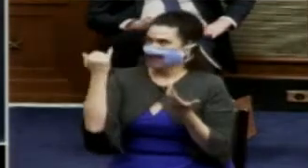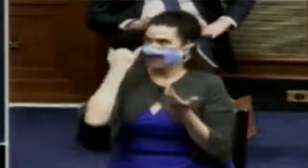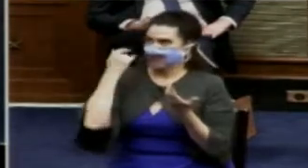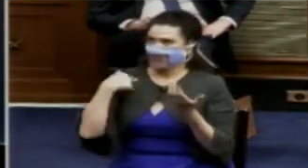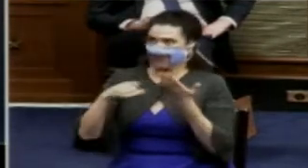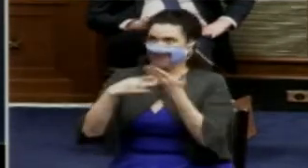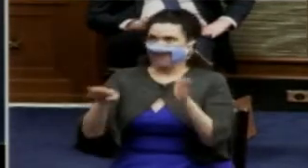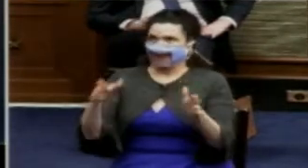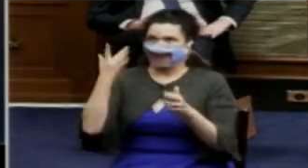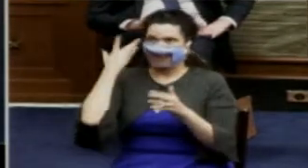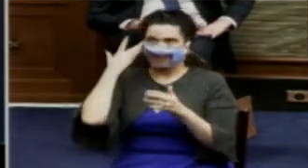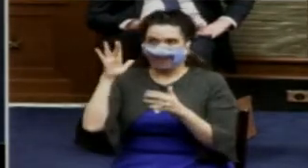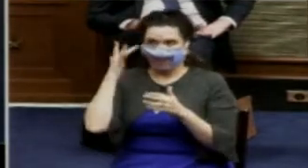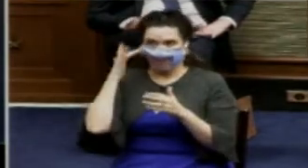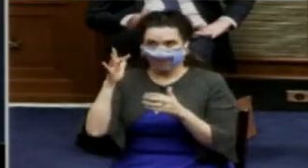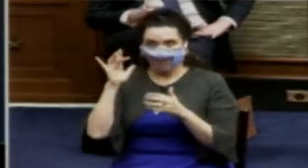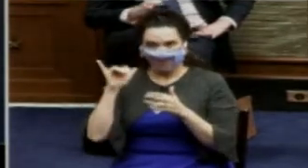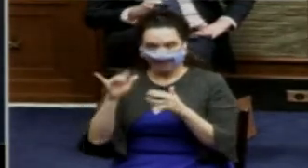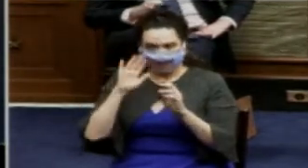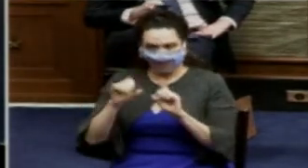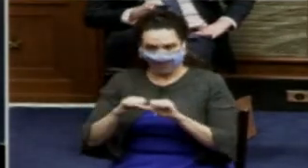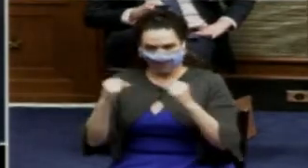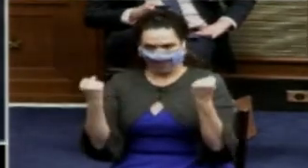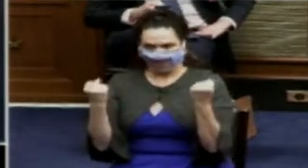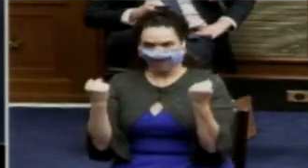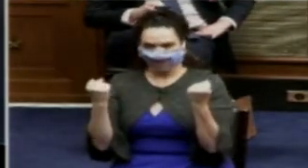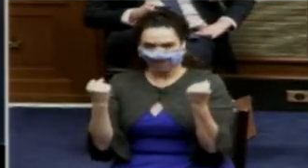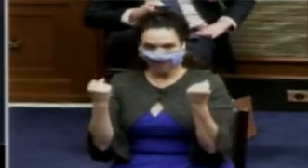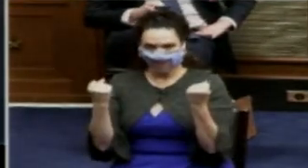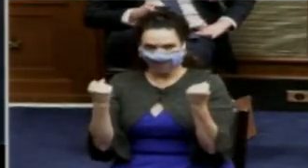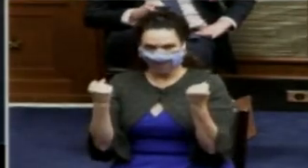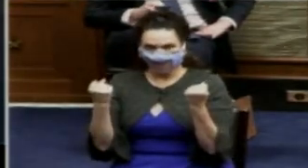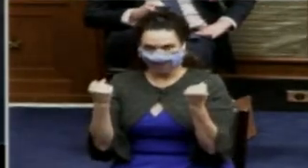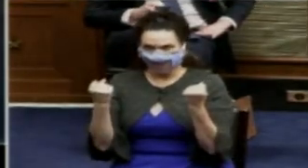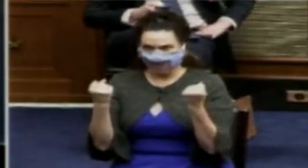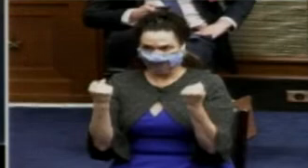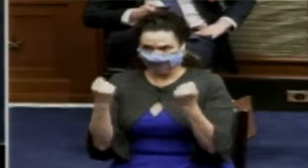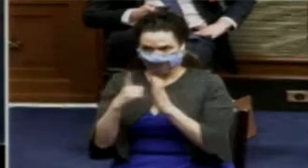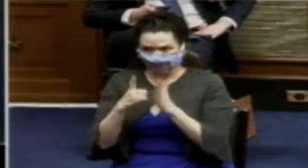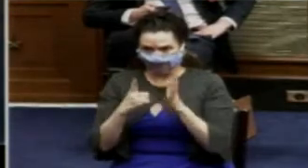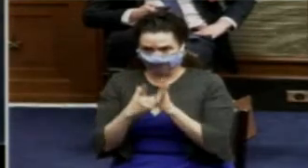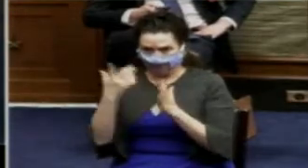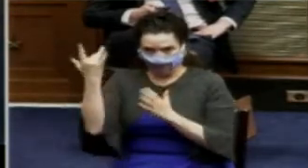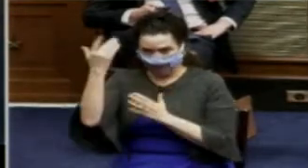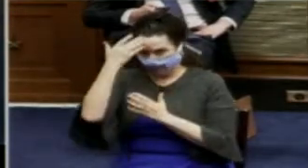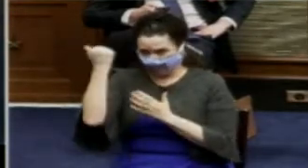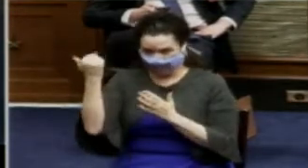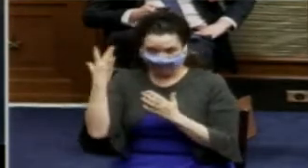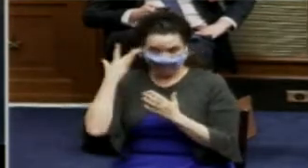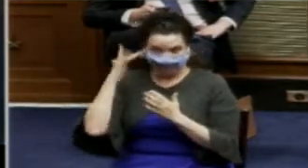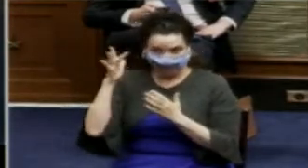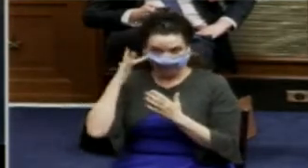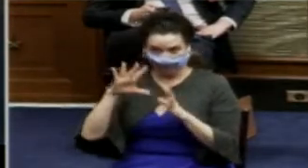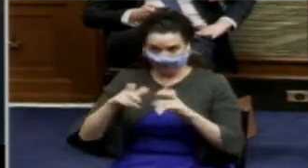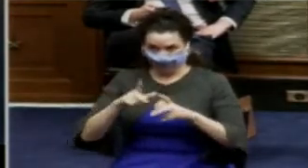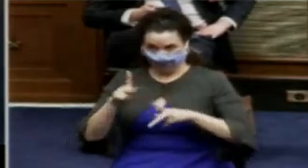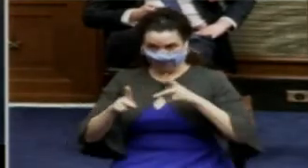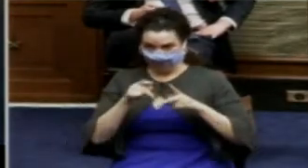actually be in violation of the very provision without the consent of Californians you just cited.